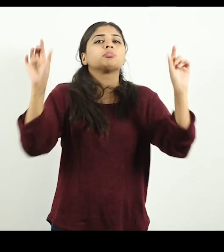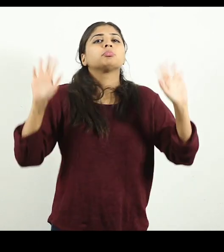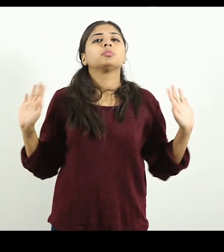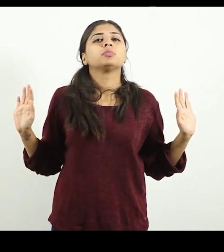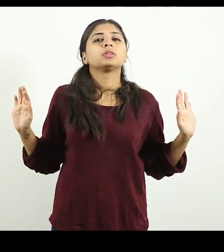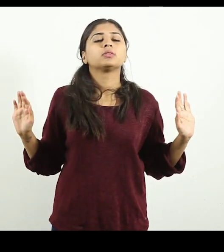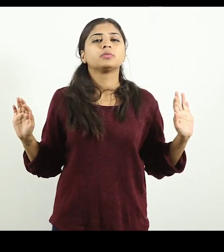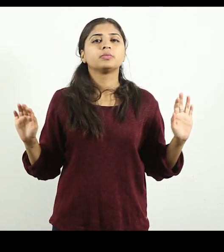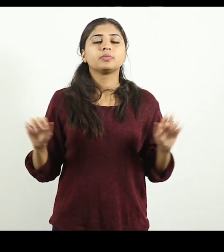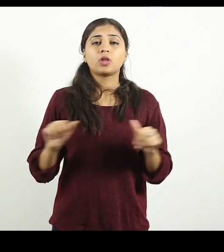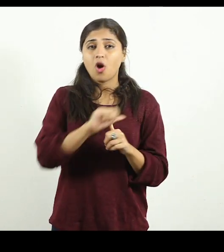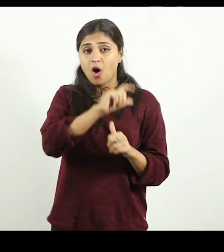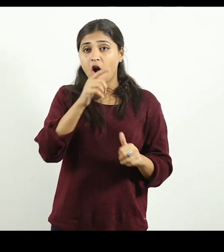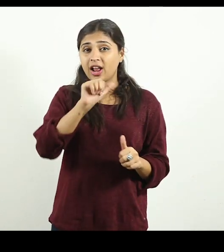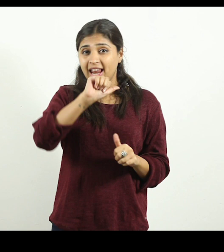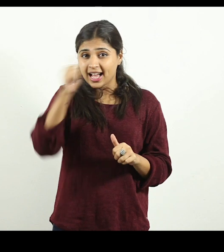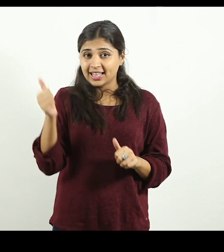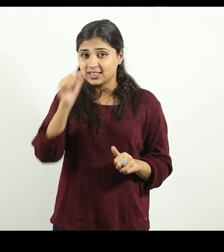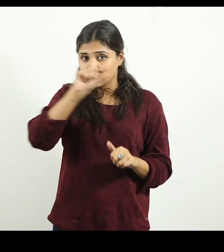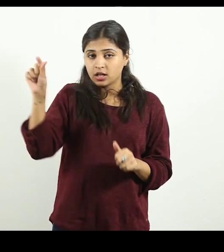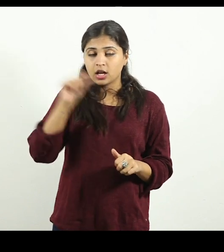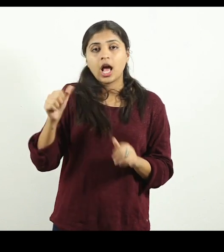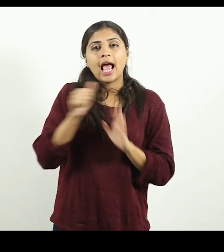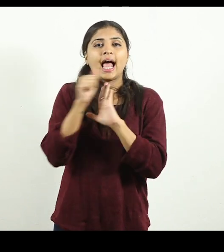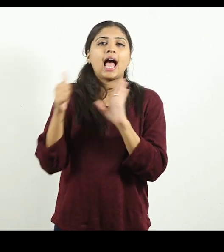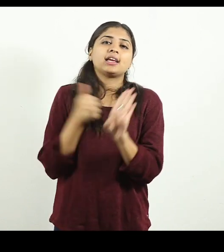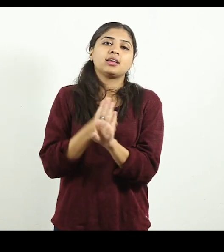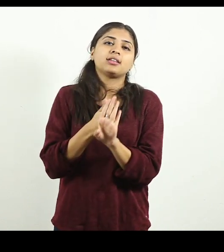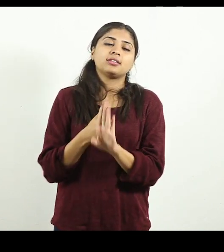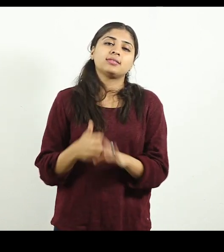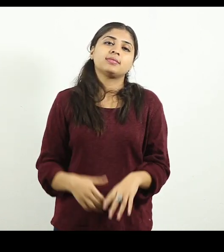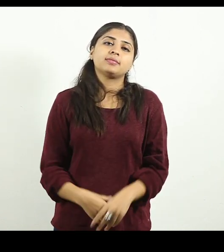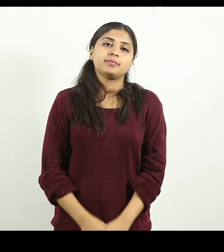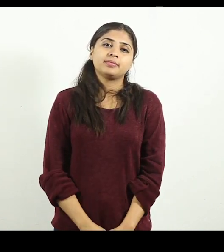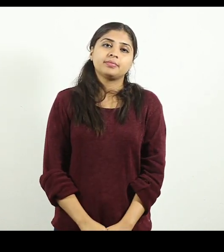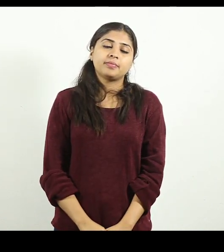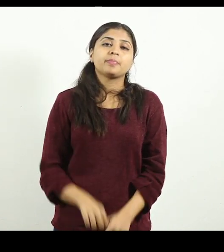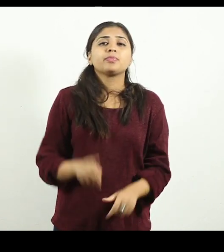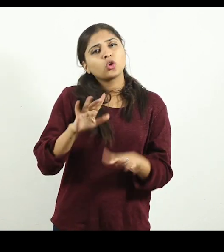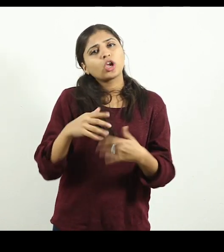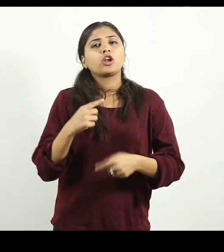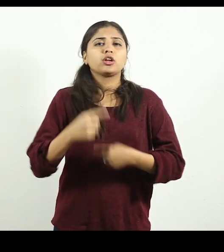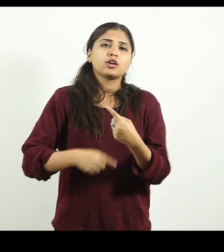be hidden. You can continue to refine your data by filtering on other columns.